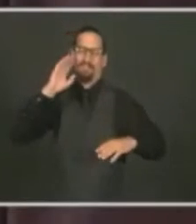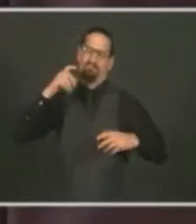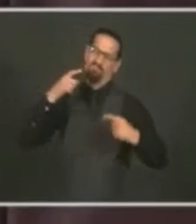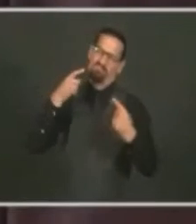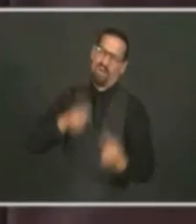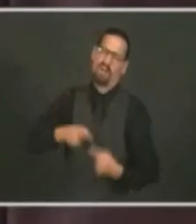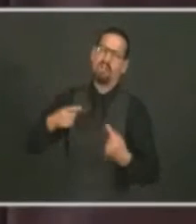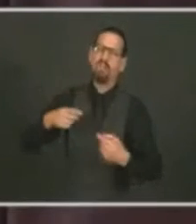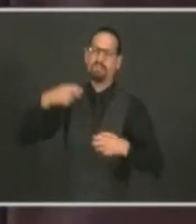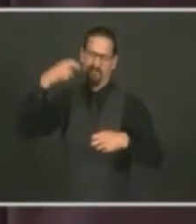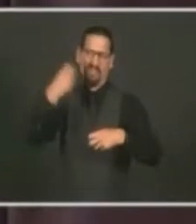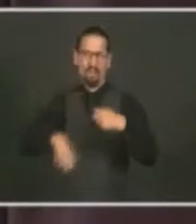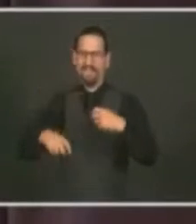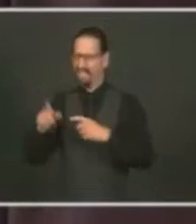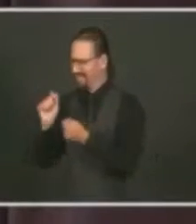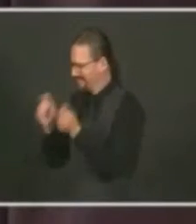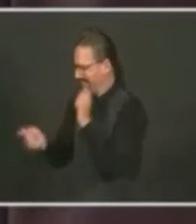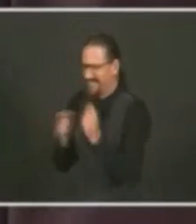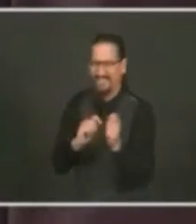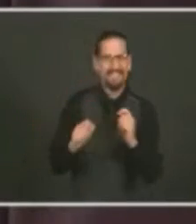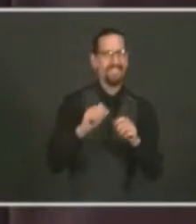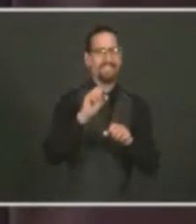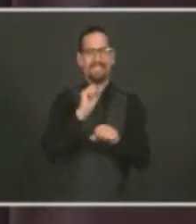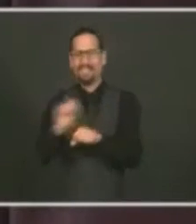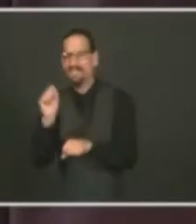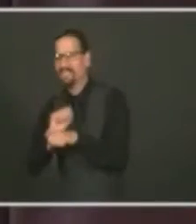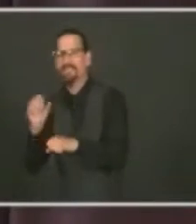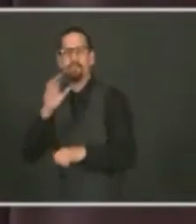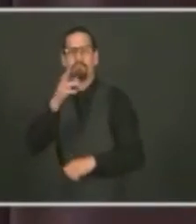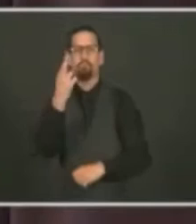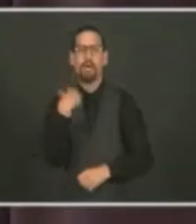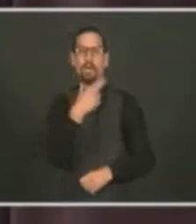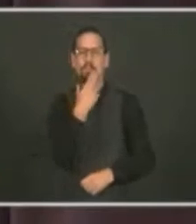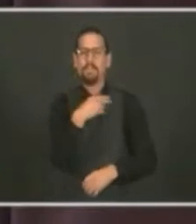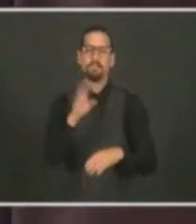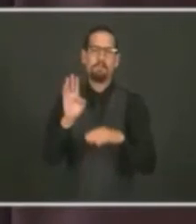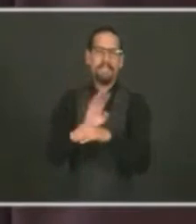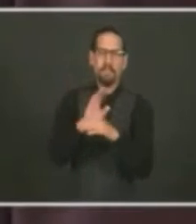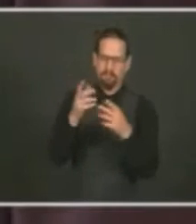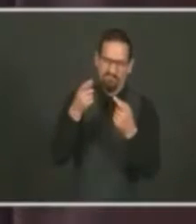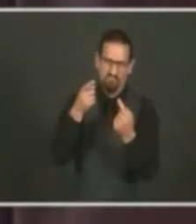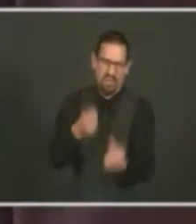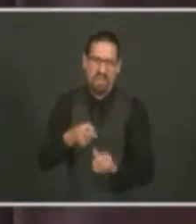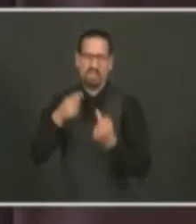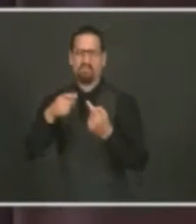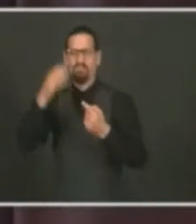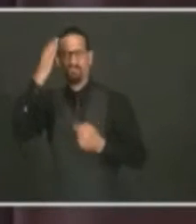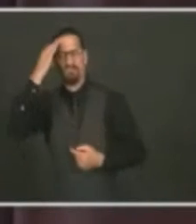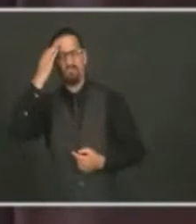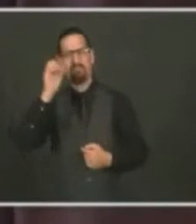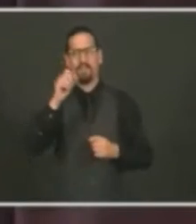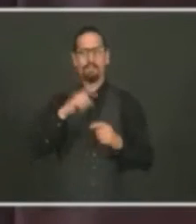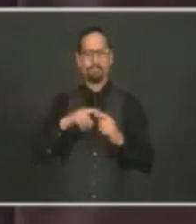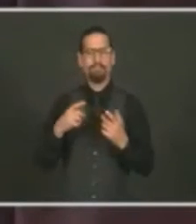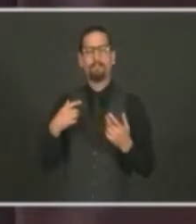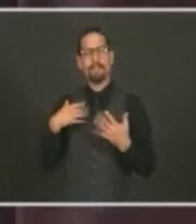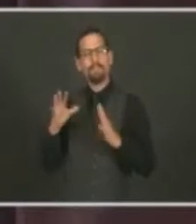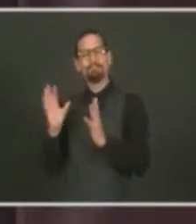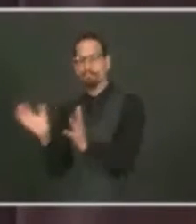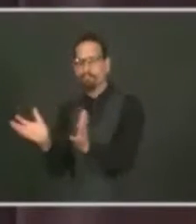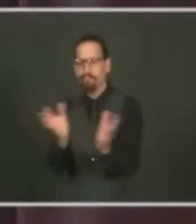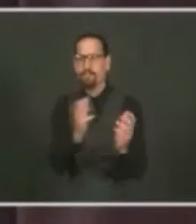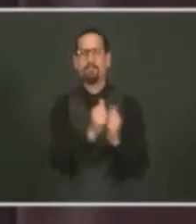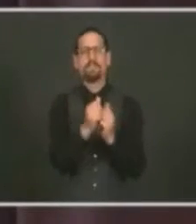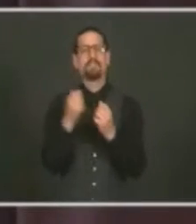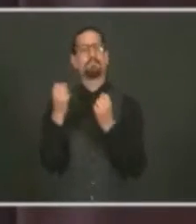I talk to a lot of folks who own restaurants and waiters and waitresses and ask you how you're doing, and you're just getting by. I